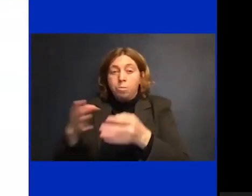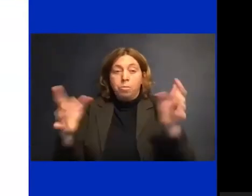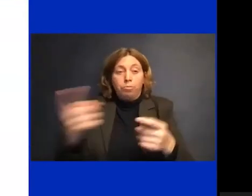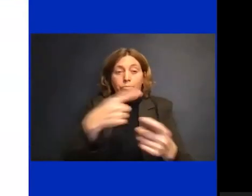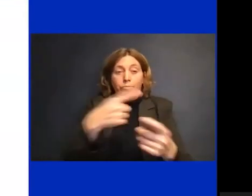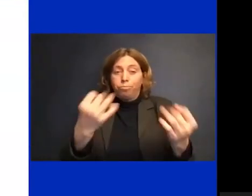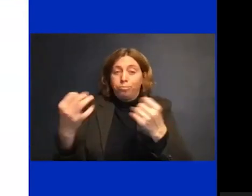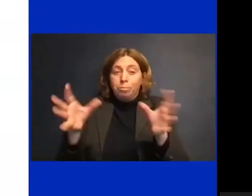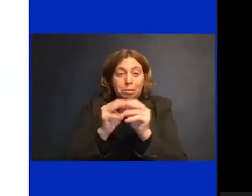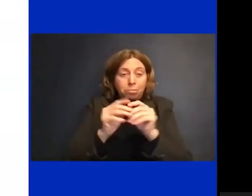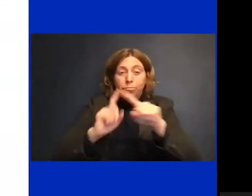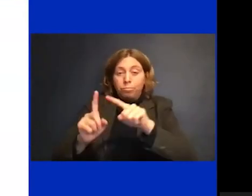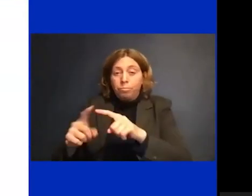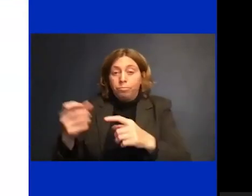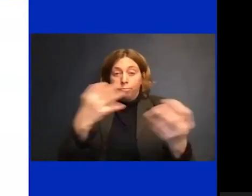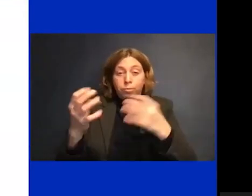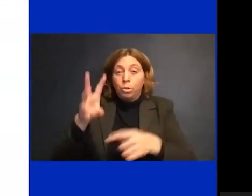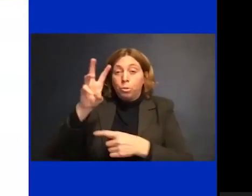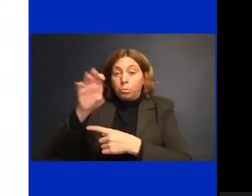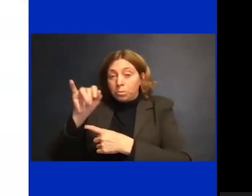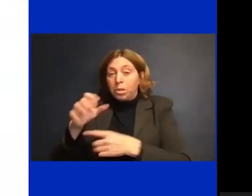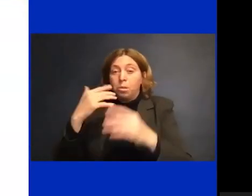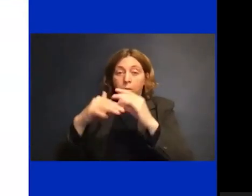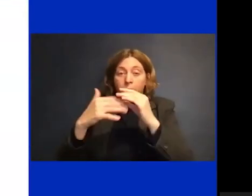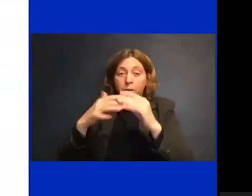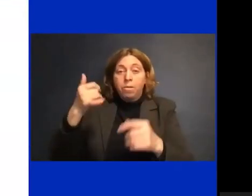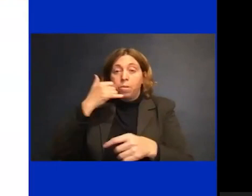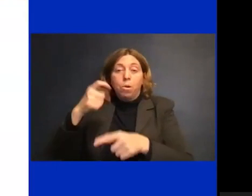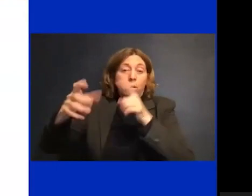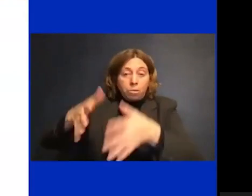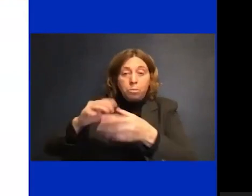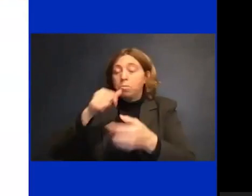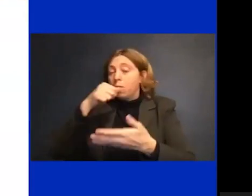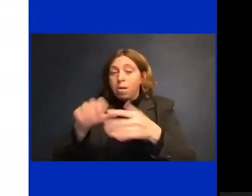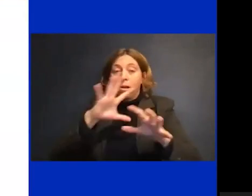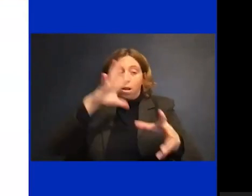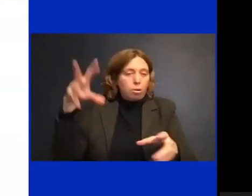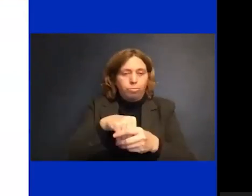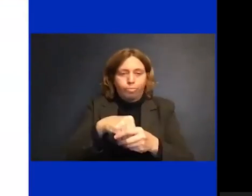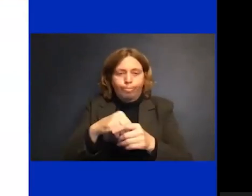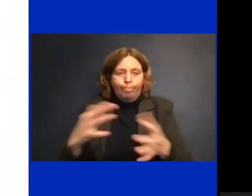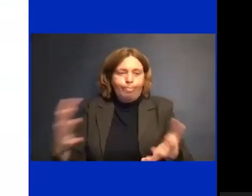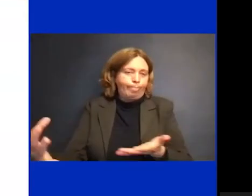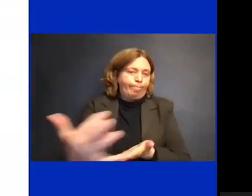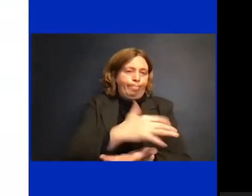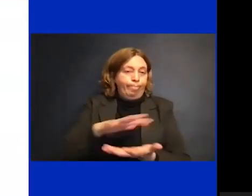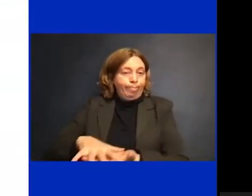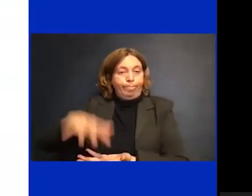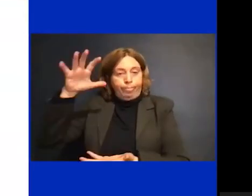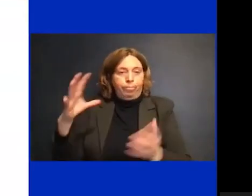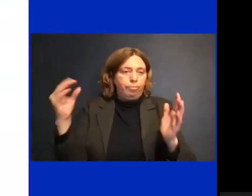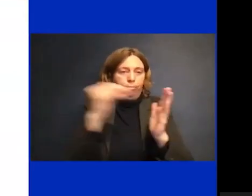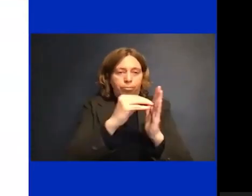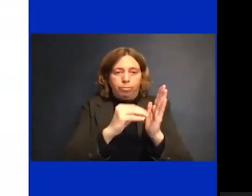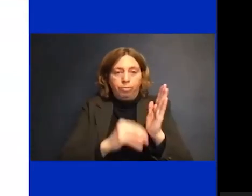during public meetings, including those submitted via the project website, email, mail, and voicemail. Then the project